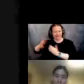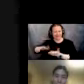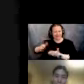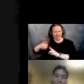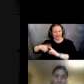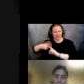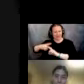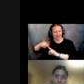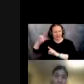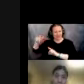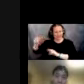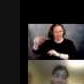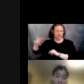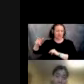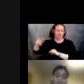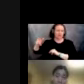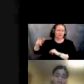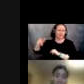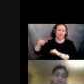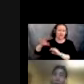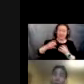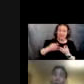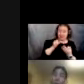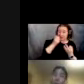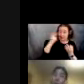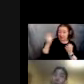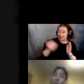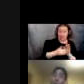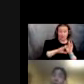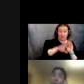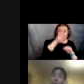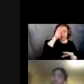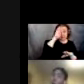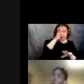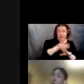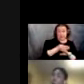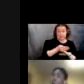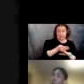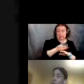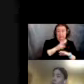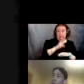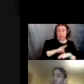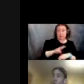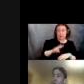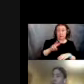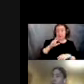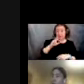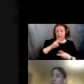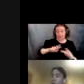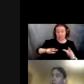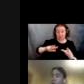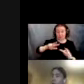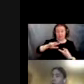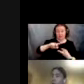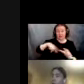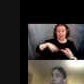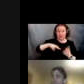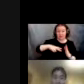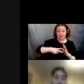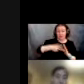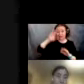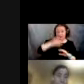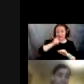And his family never saw him again. His sons were about 2 and 3 years old, so they don't remember him,